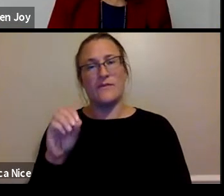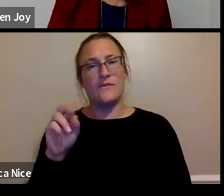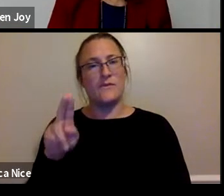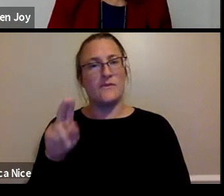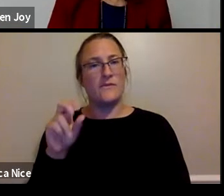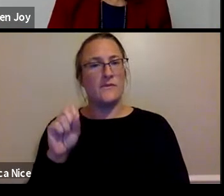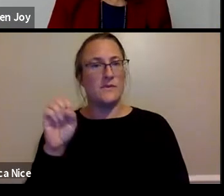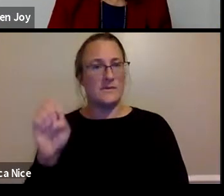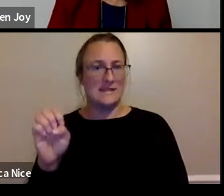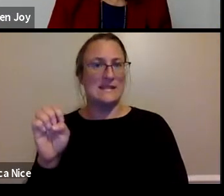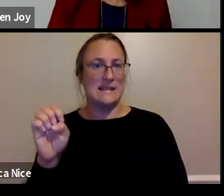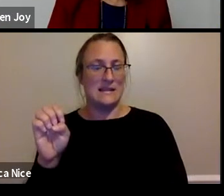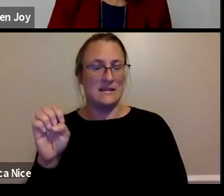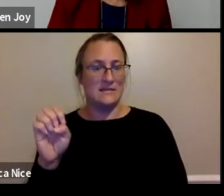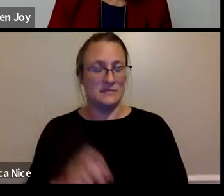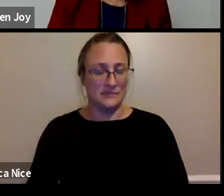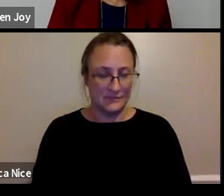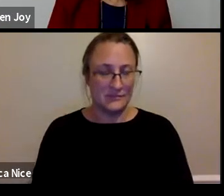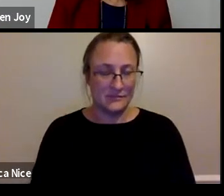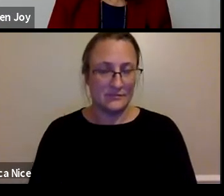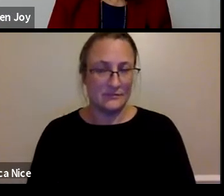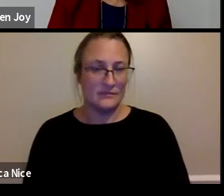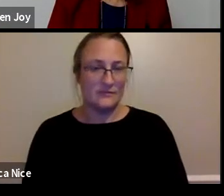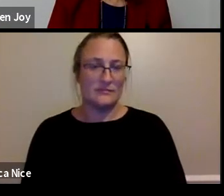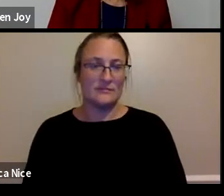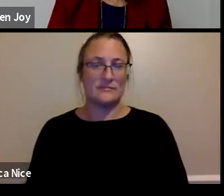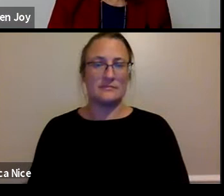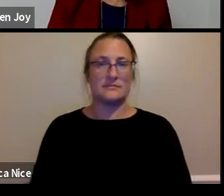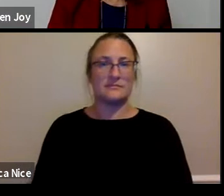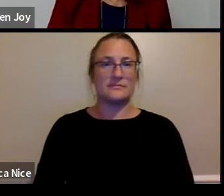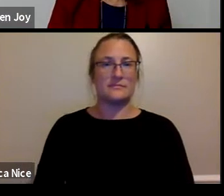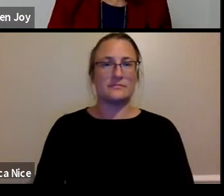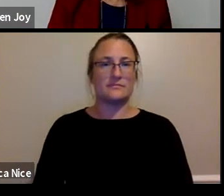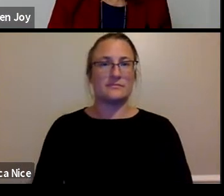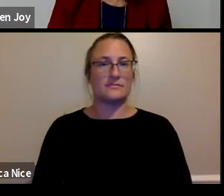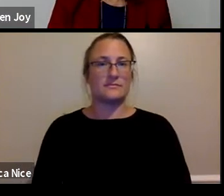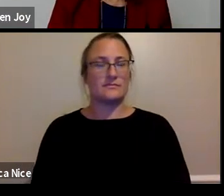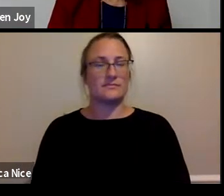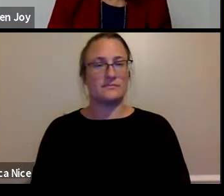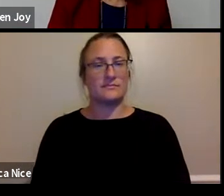Mattthew. Last name V as in Victor, Ouse.